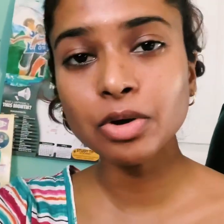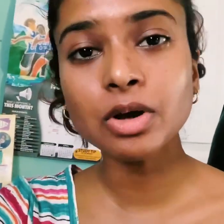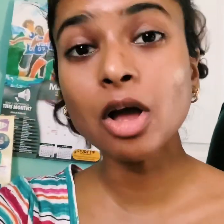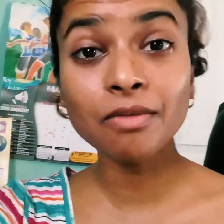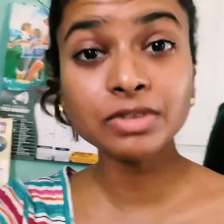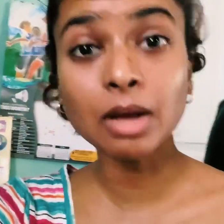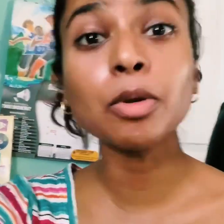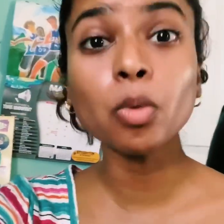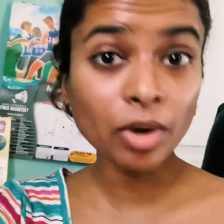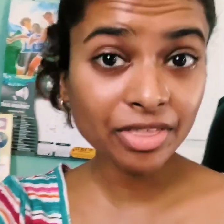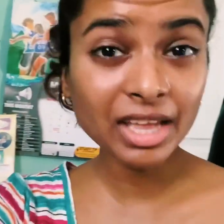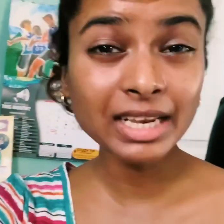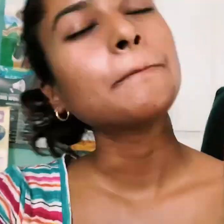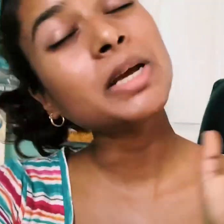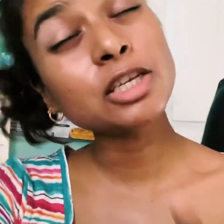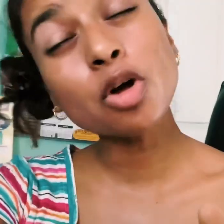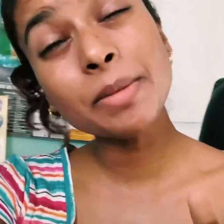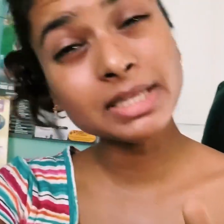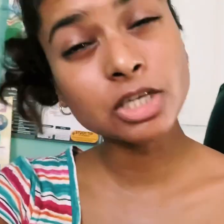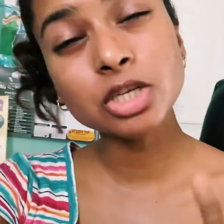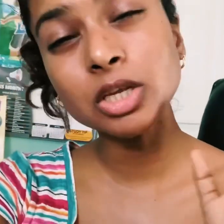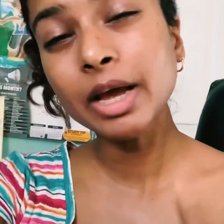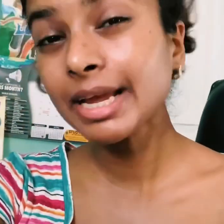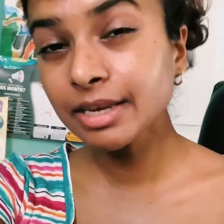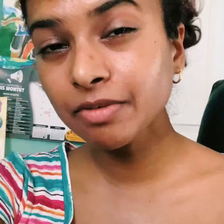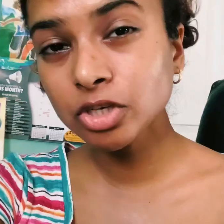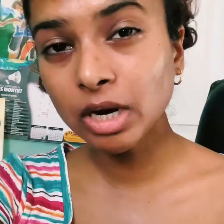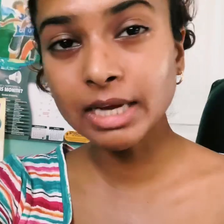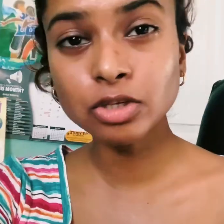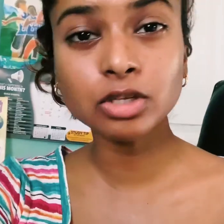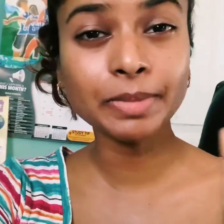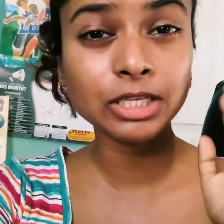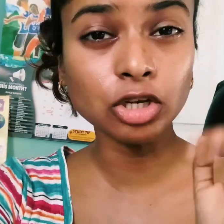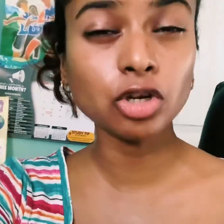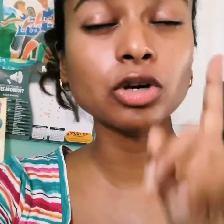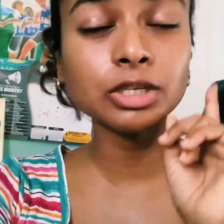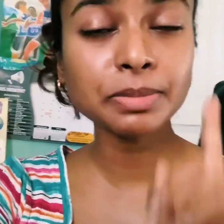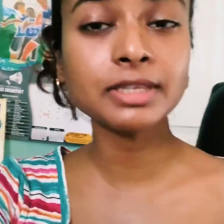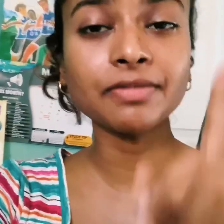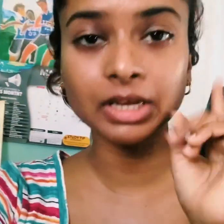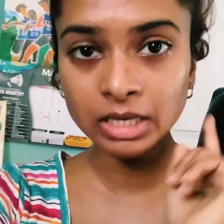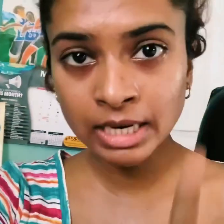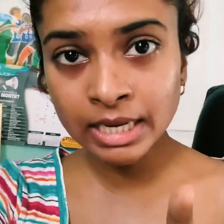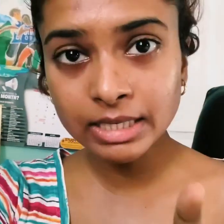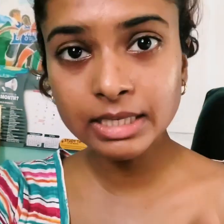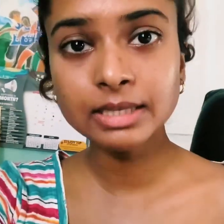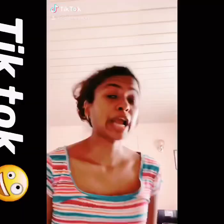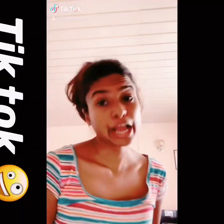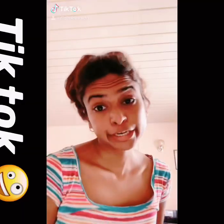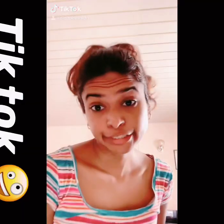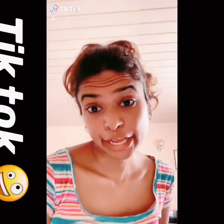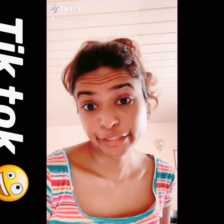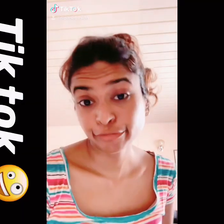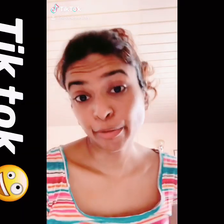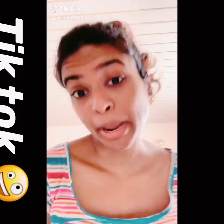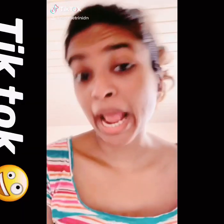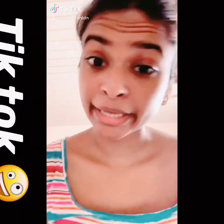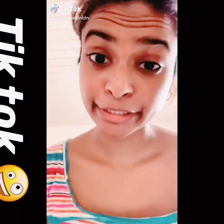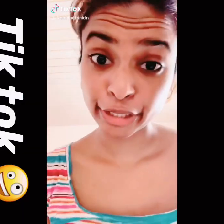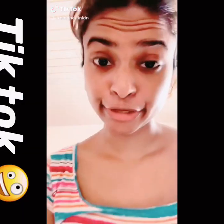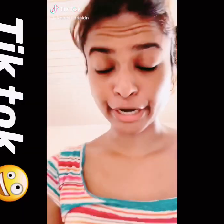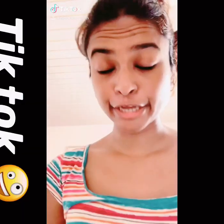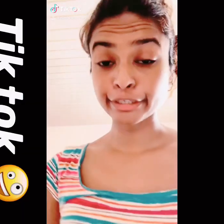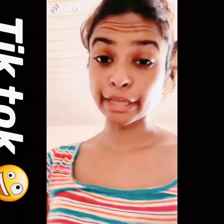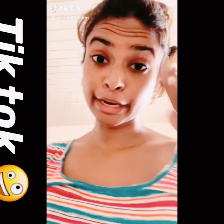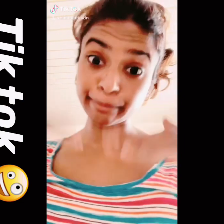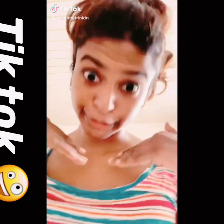if you're comfortable with it. Because all my sessions are individualized, so it's based on your specific needs. Got a text from my ex